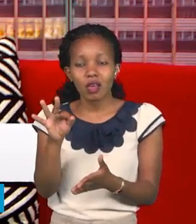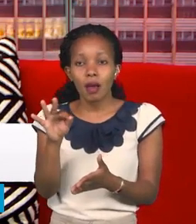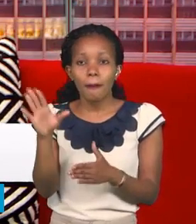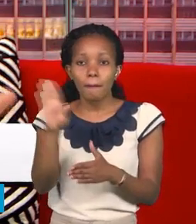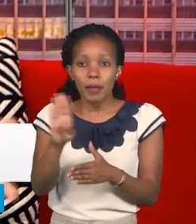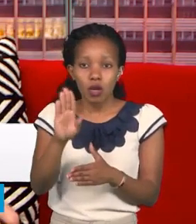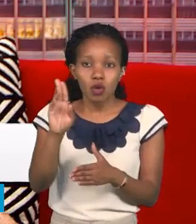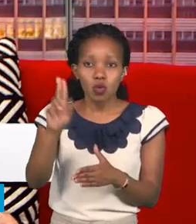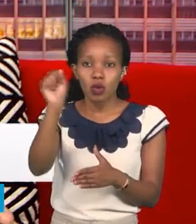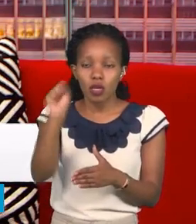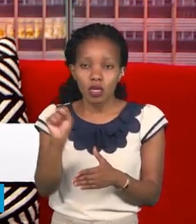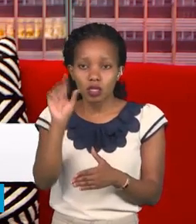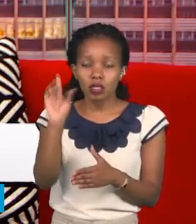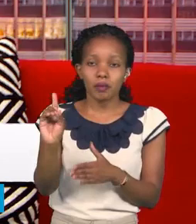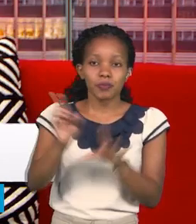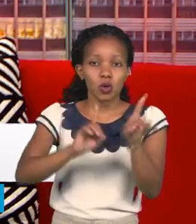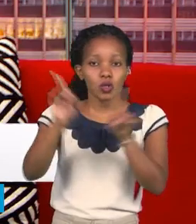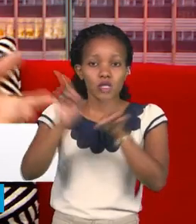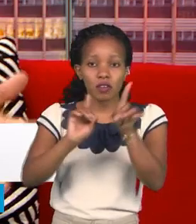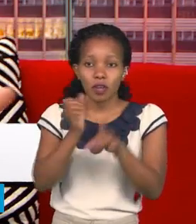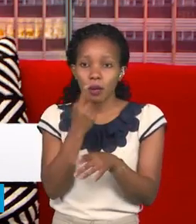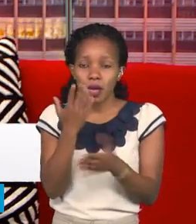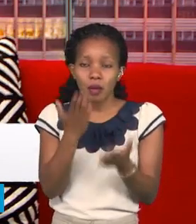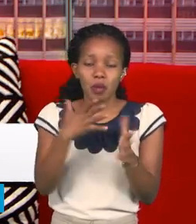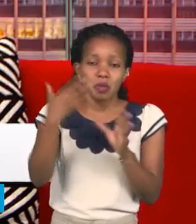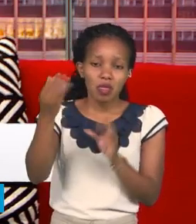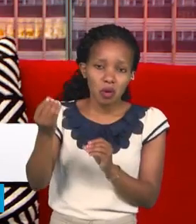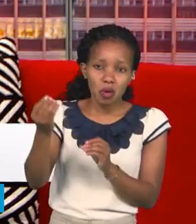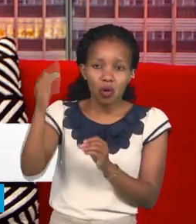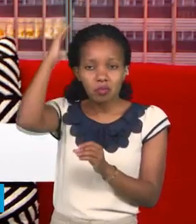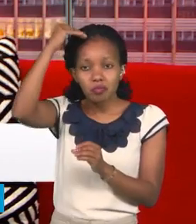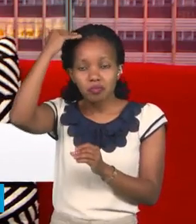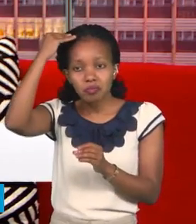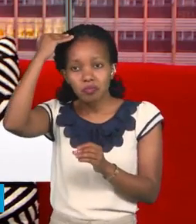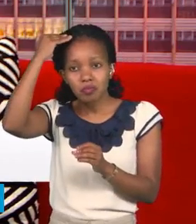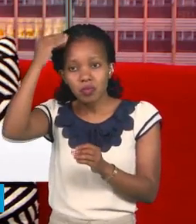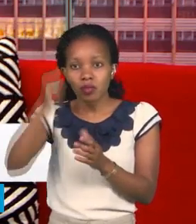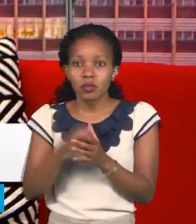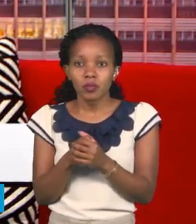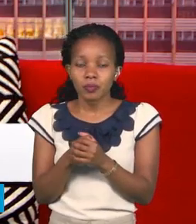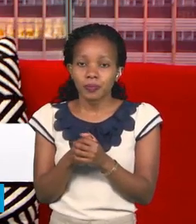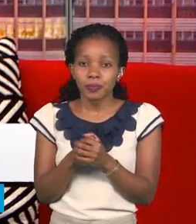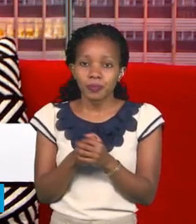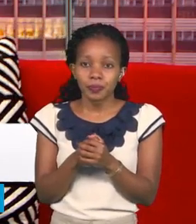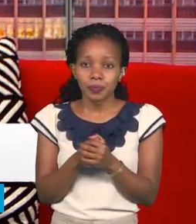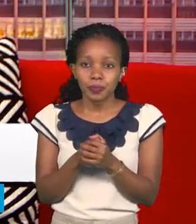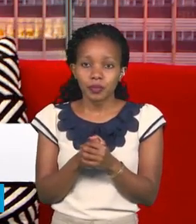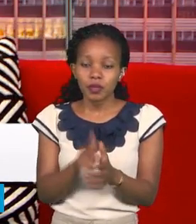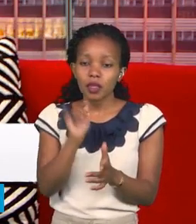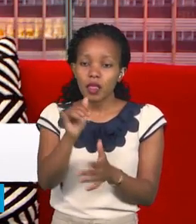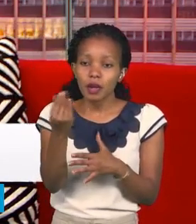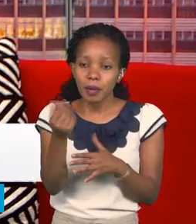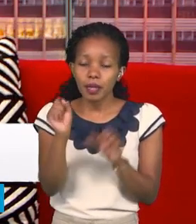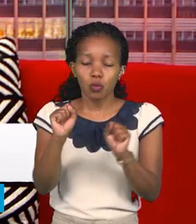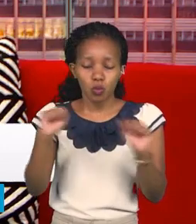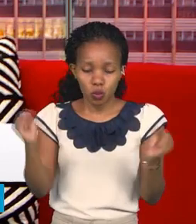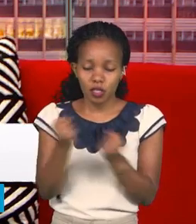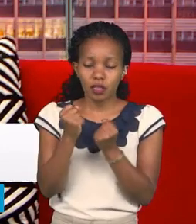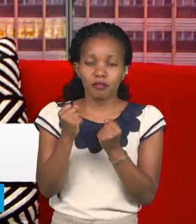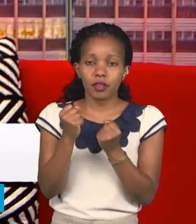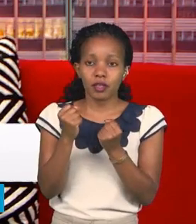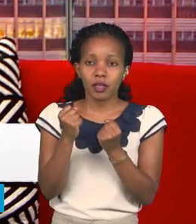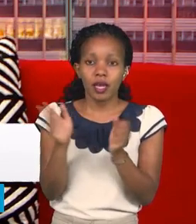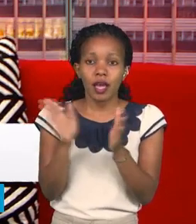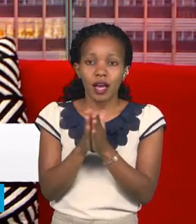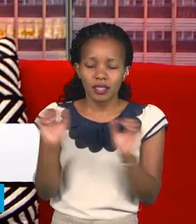okay. On outbound medical travel. Wow. Either they travel wow. to Middle East or wow. either they travel to Asian countries yeah. like Thailand, etc. Mm-hmm. Right? So that money can be saved again, right?